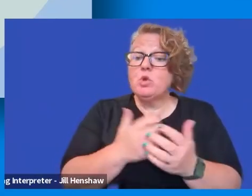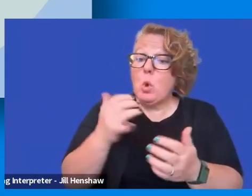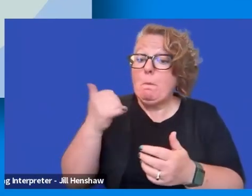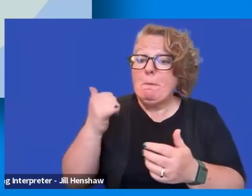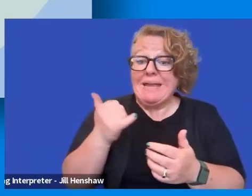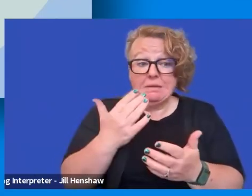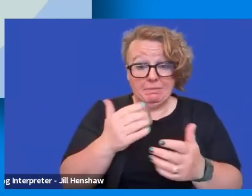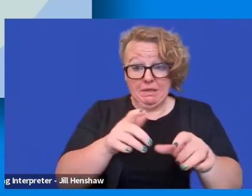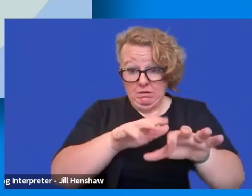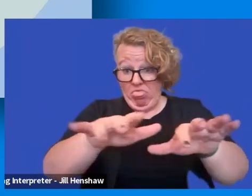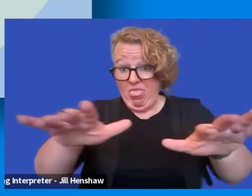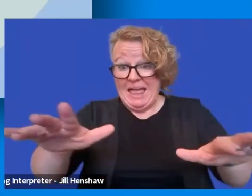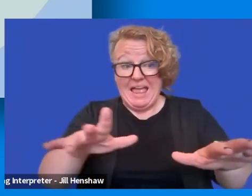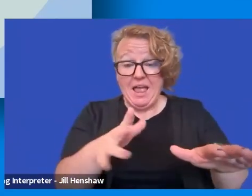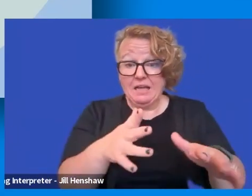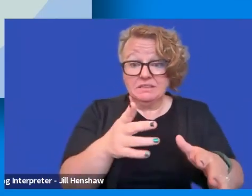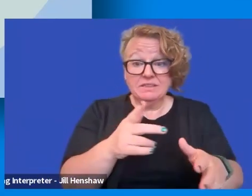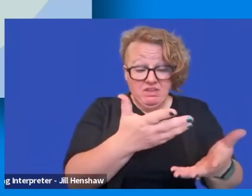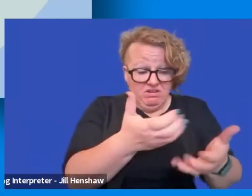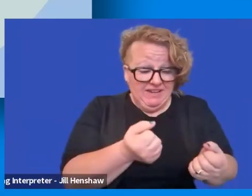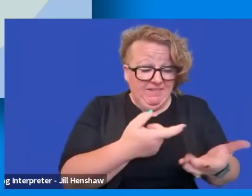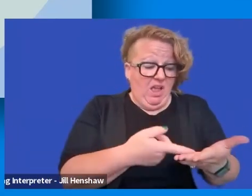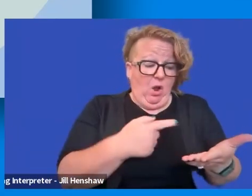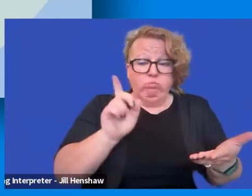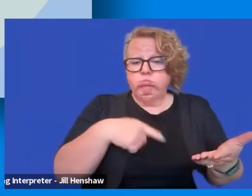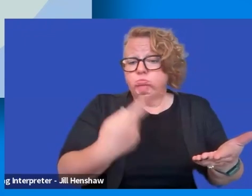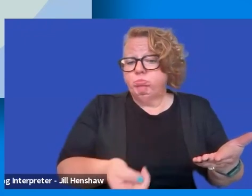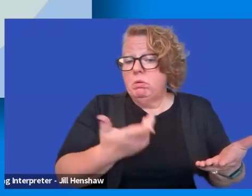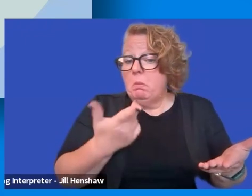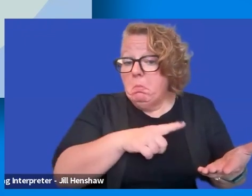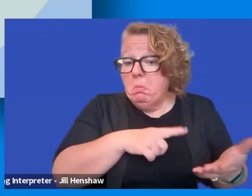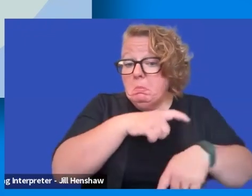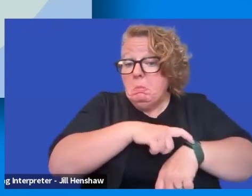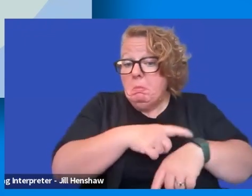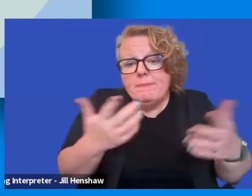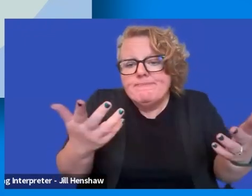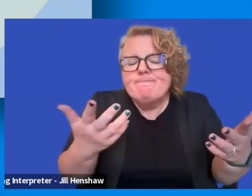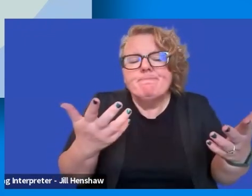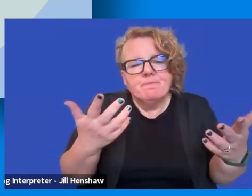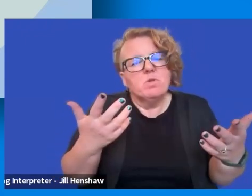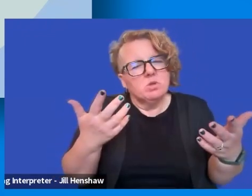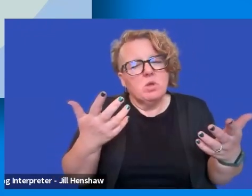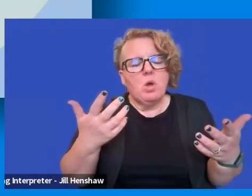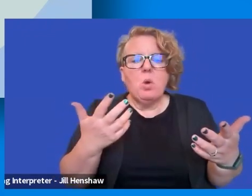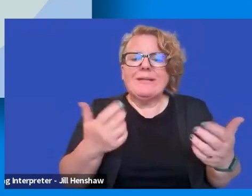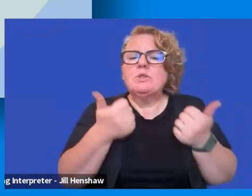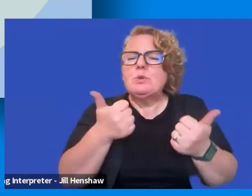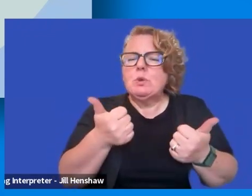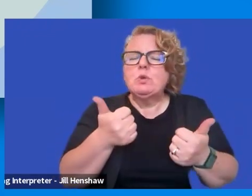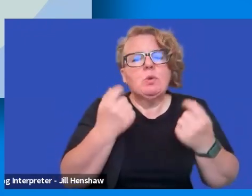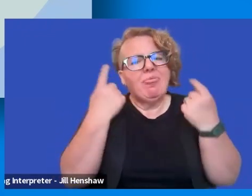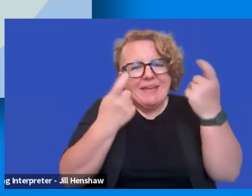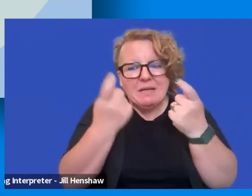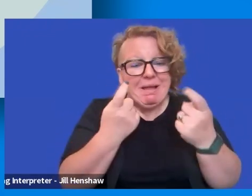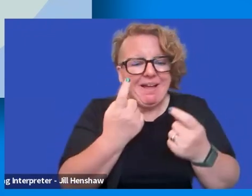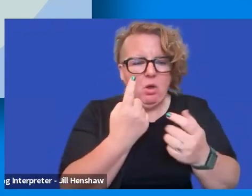in the time that researchers that work at these institutions have. So it's again, like Fenella just highlighted, not so much about a